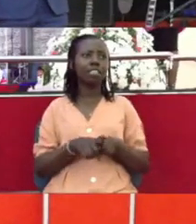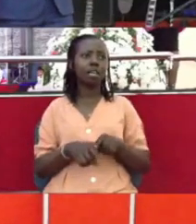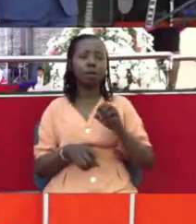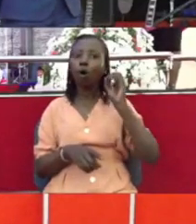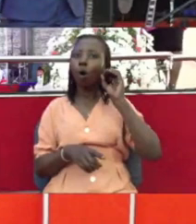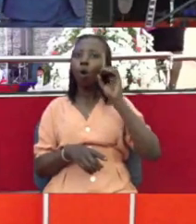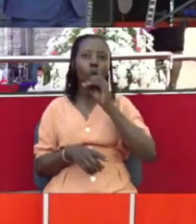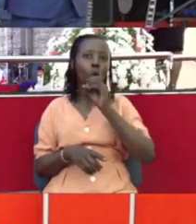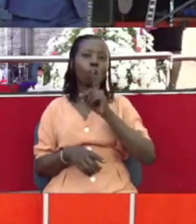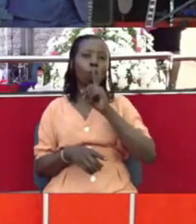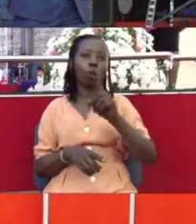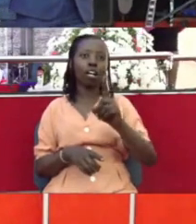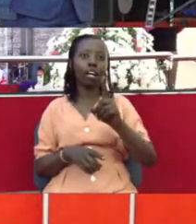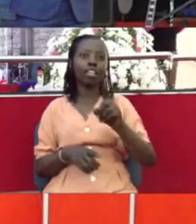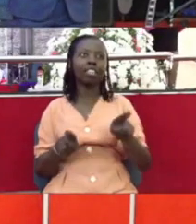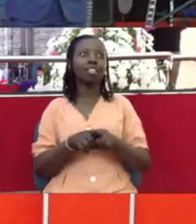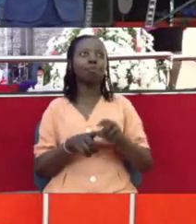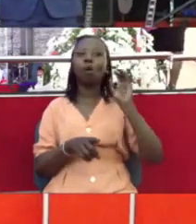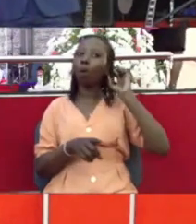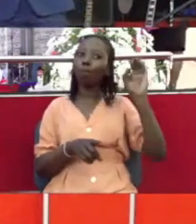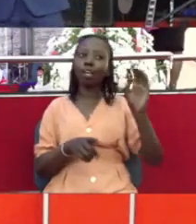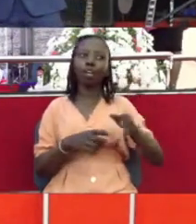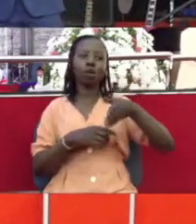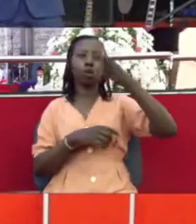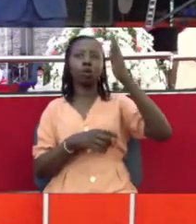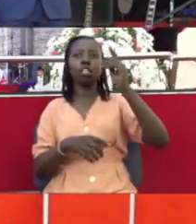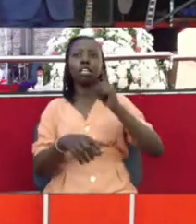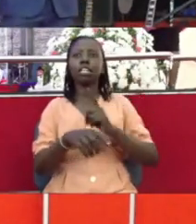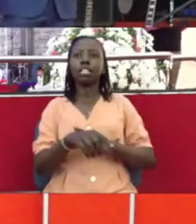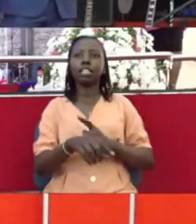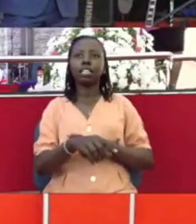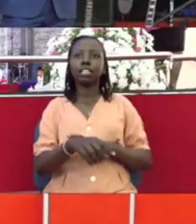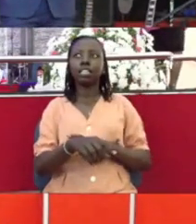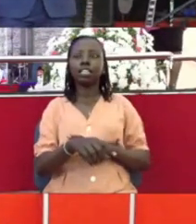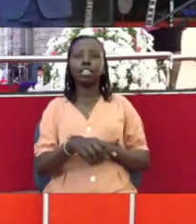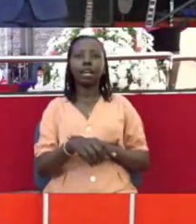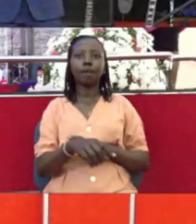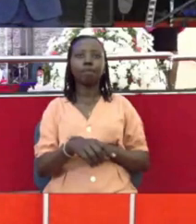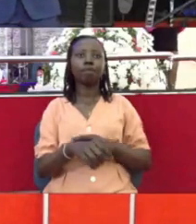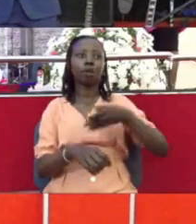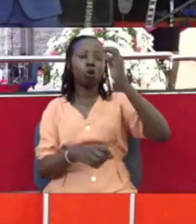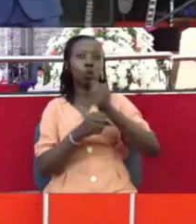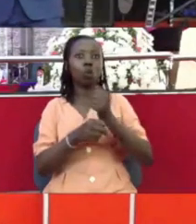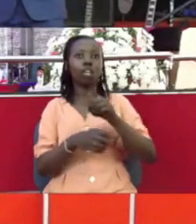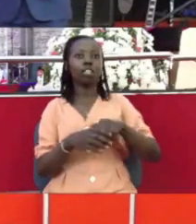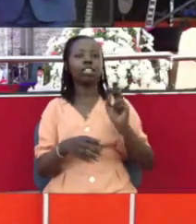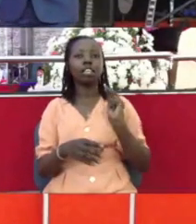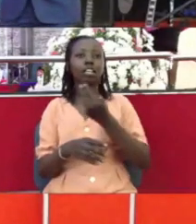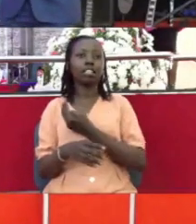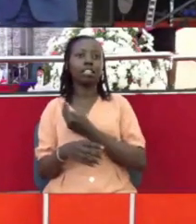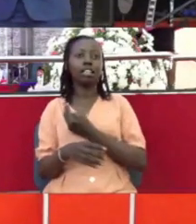fursa tuko nayo ni kuweza kushirikiana na muumbaji. Even as he works in us. Wakati anafanya kazi ndani yetu. And finally we